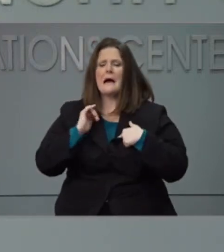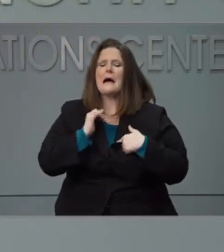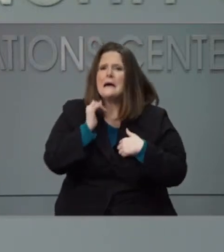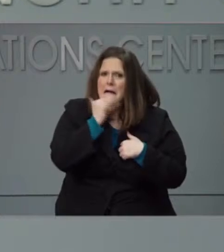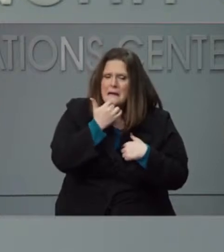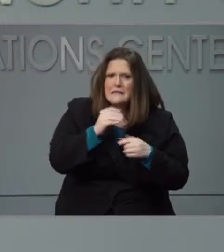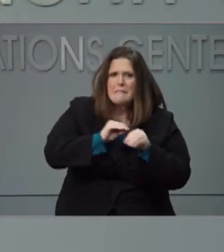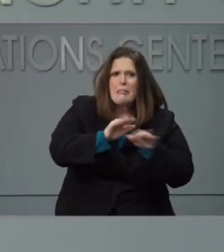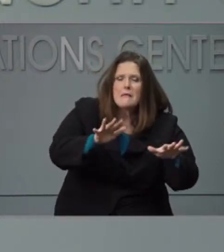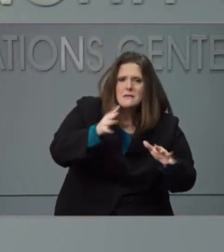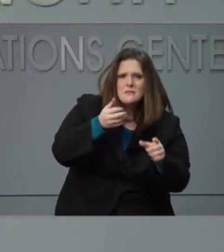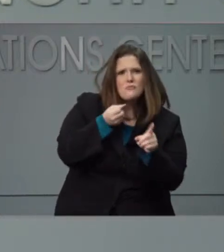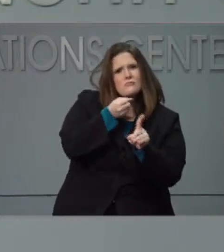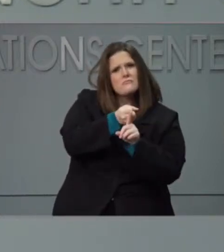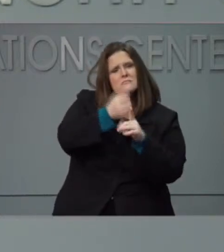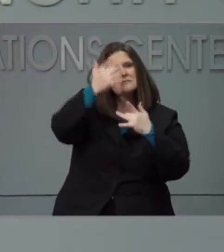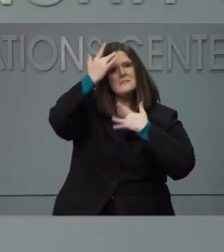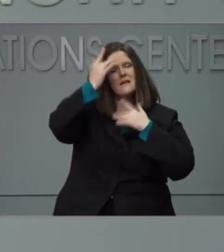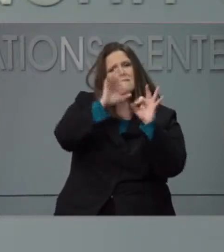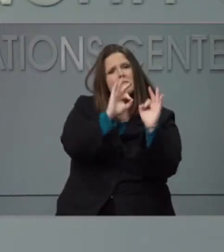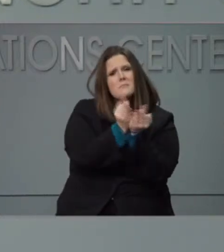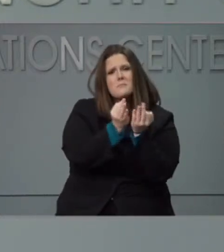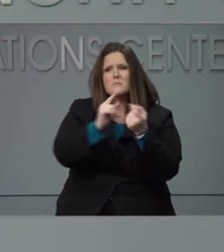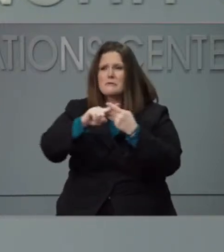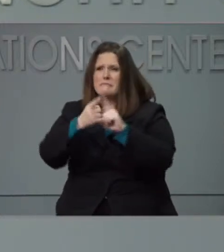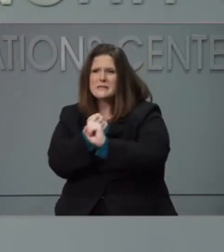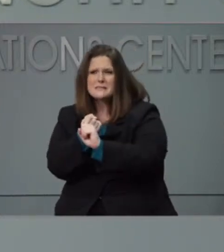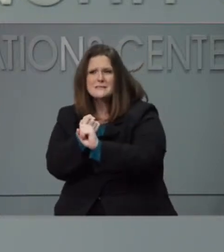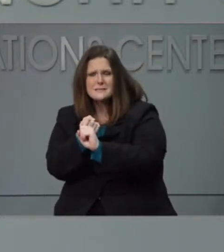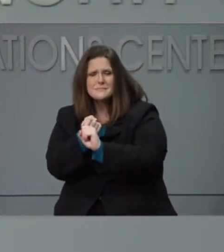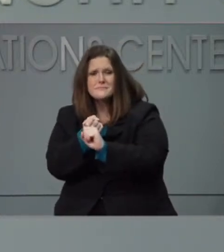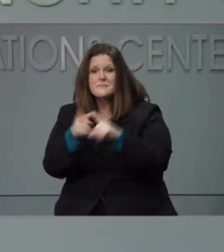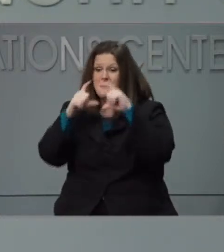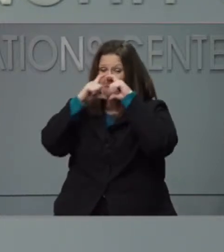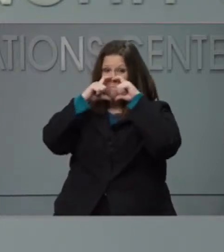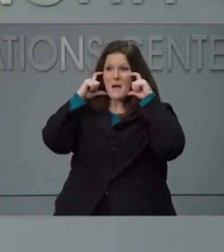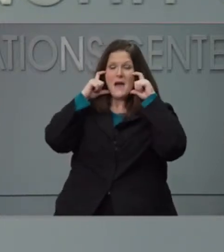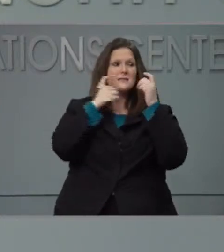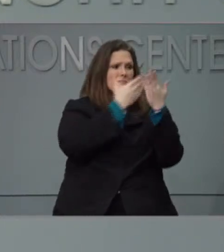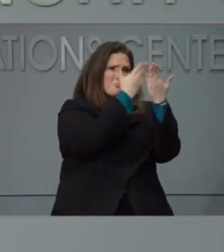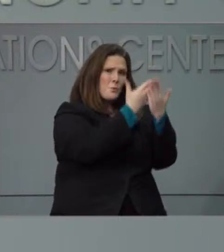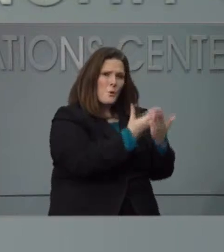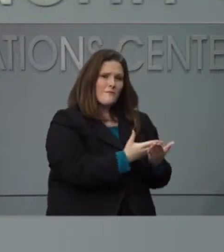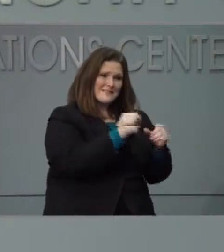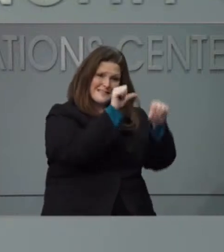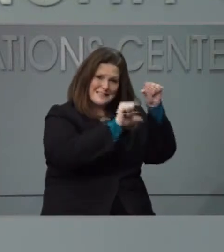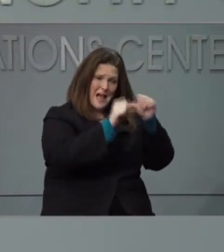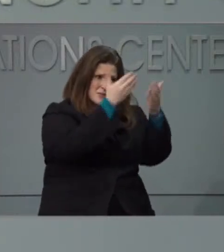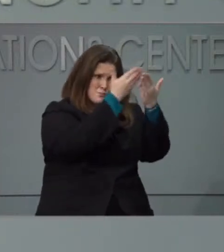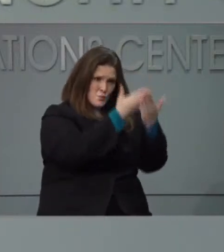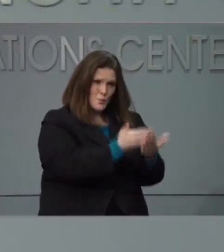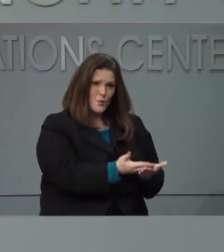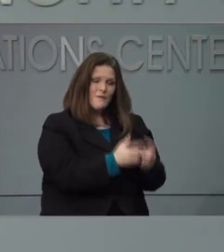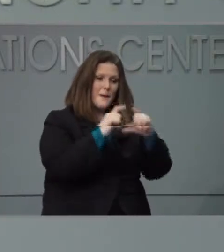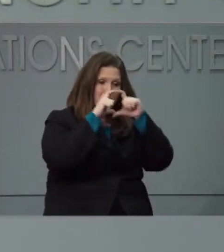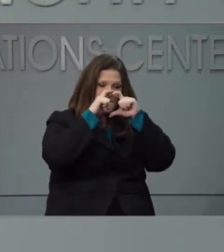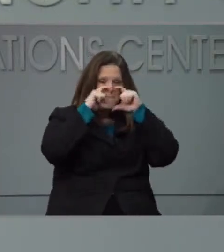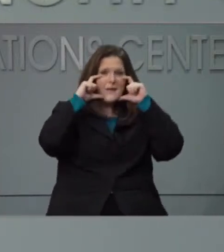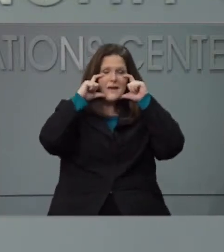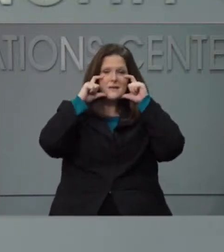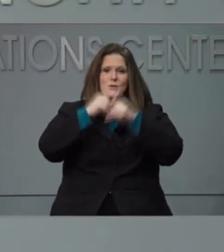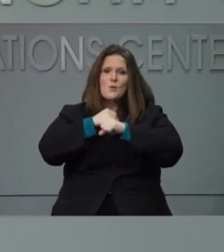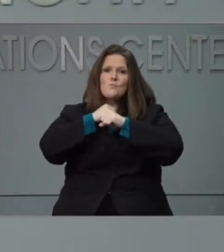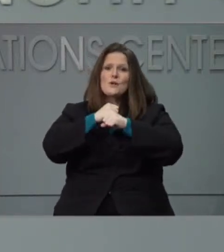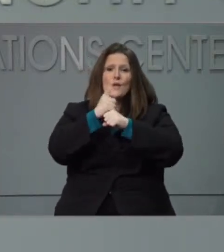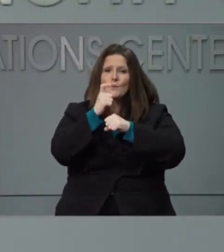forefront. Wearing a mask shows that you care about people. It's more for them than for